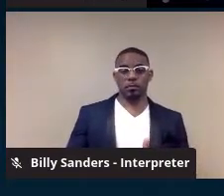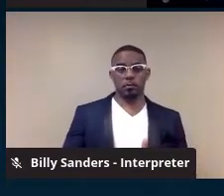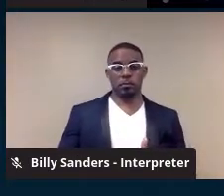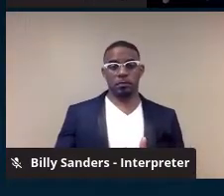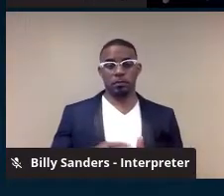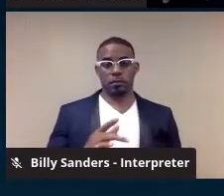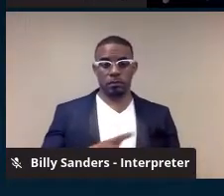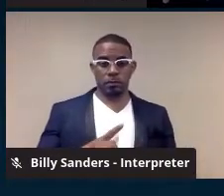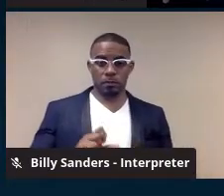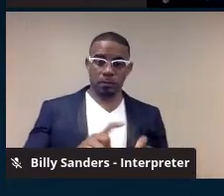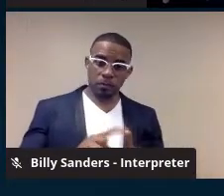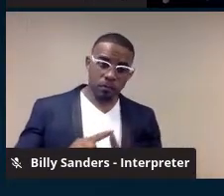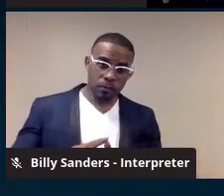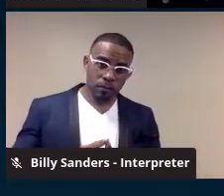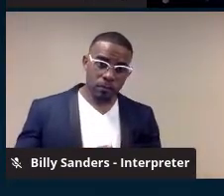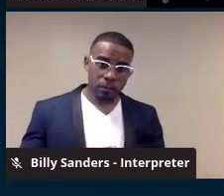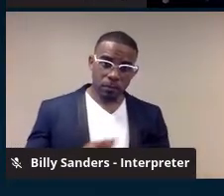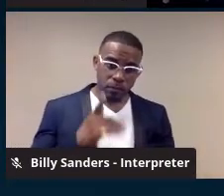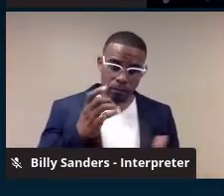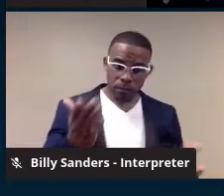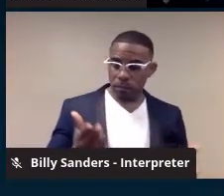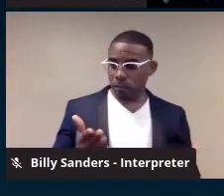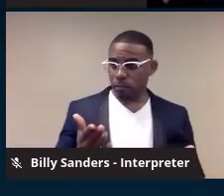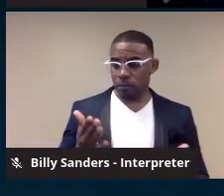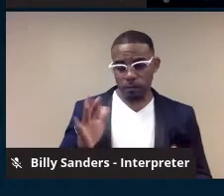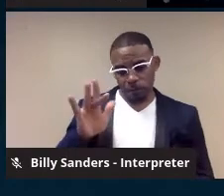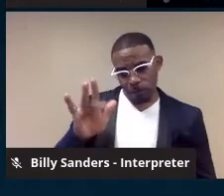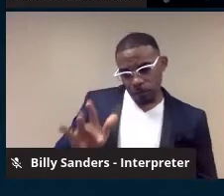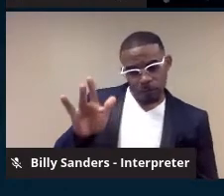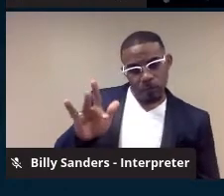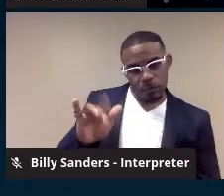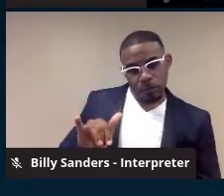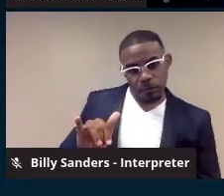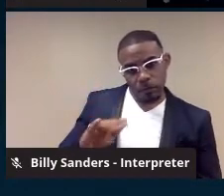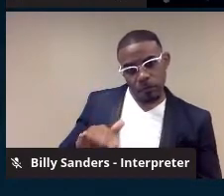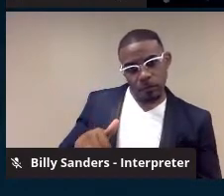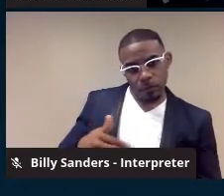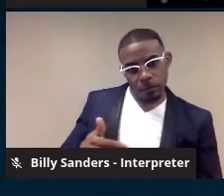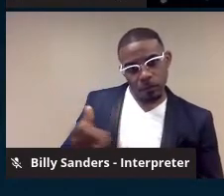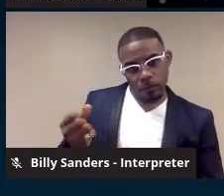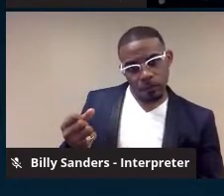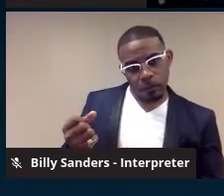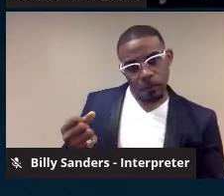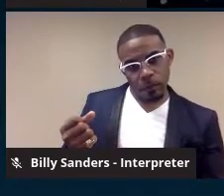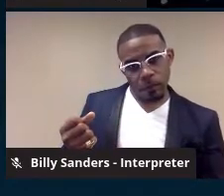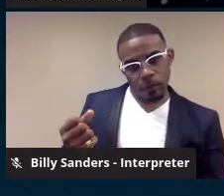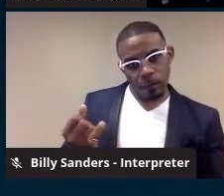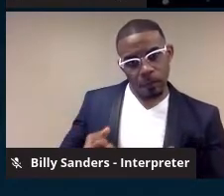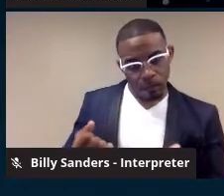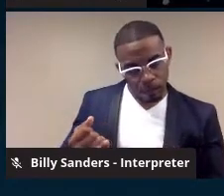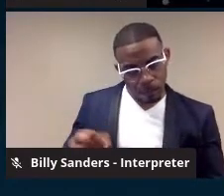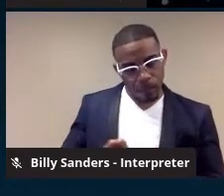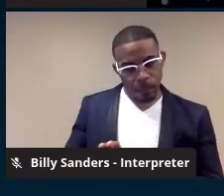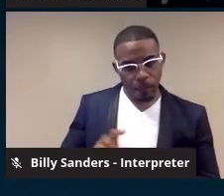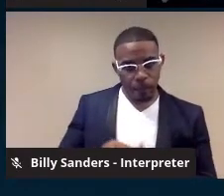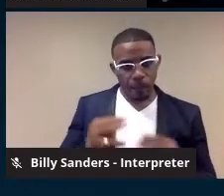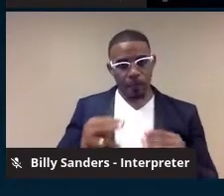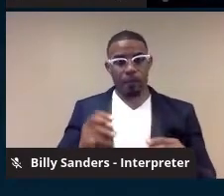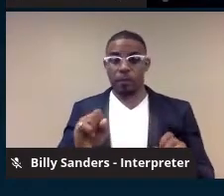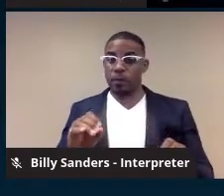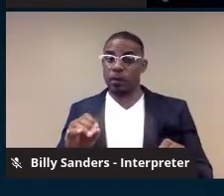variable. And it also here in the button, when you on click, that calls the increment count function or method.